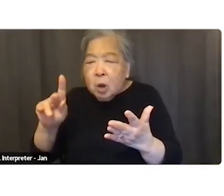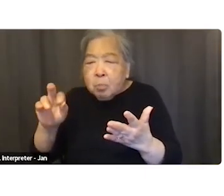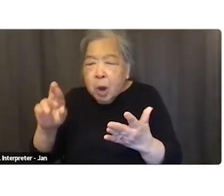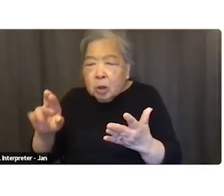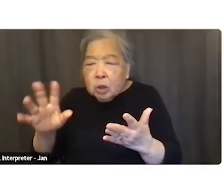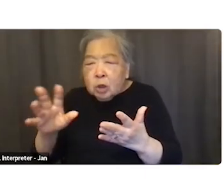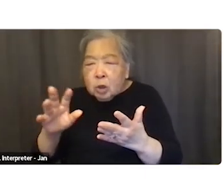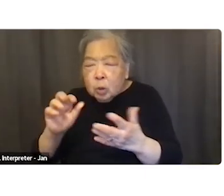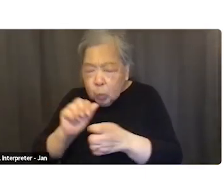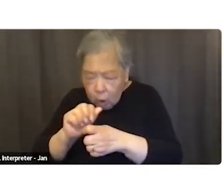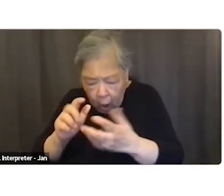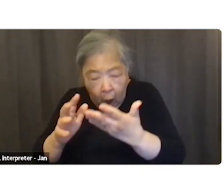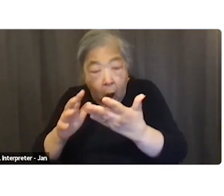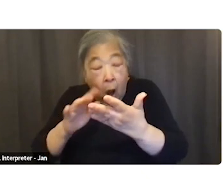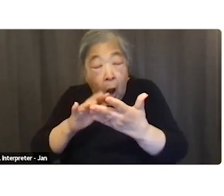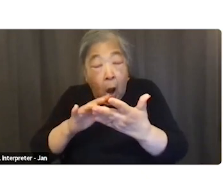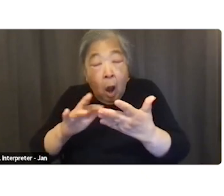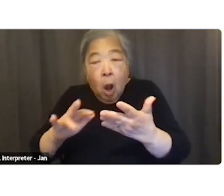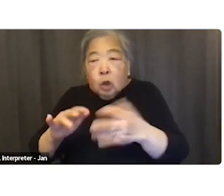cognitive experience.